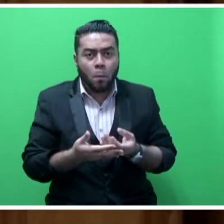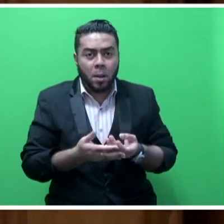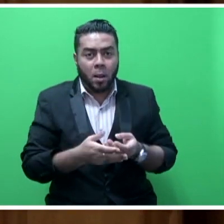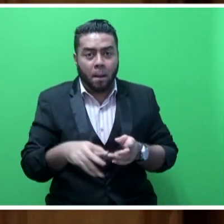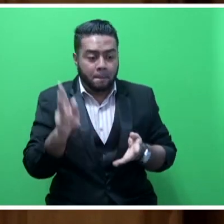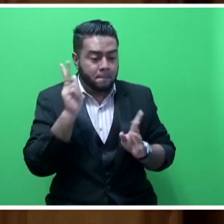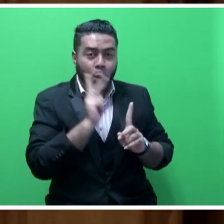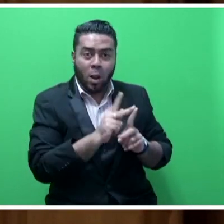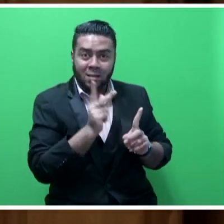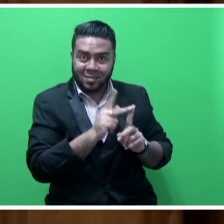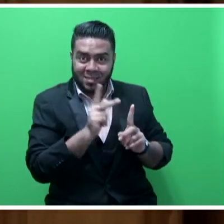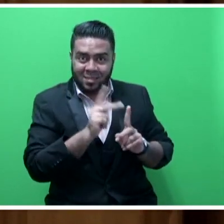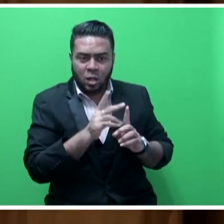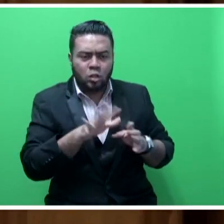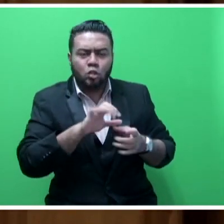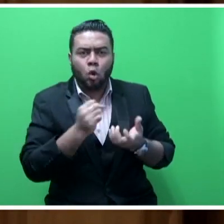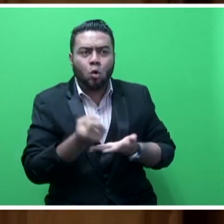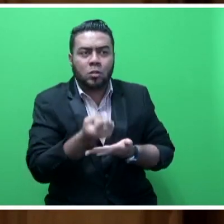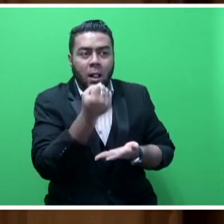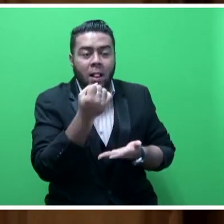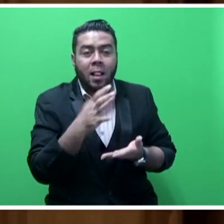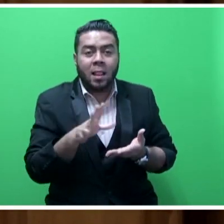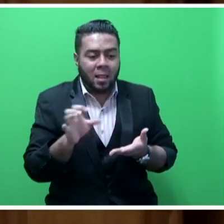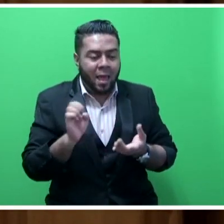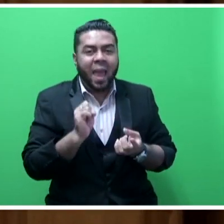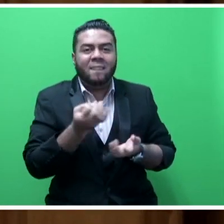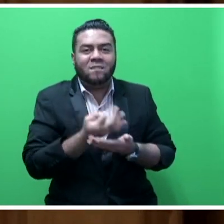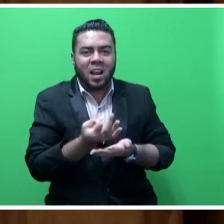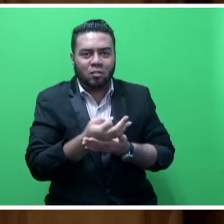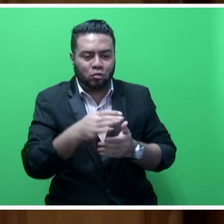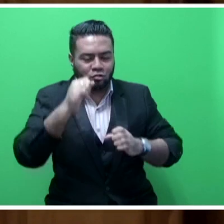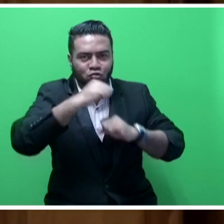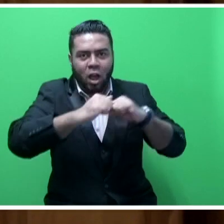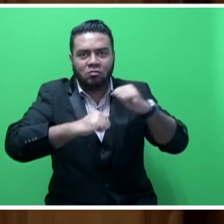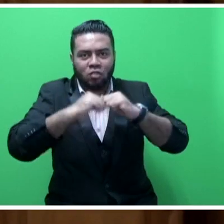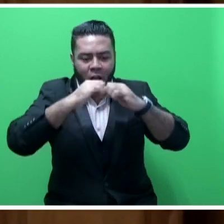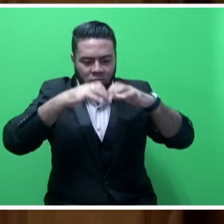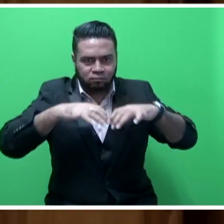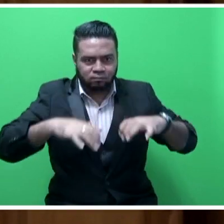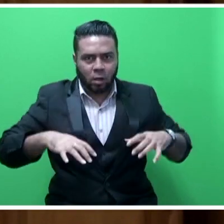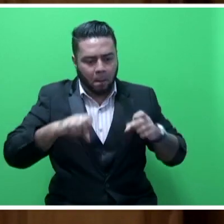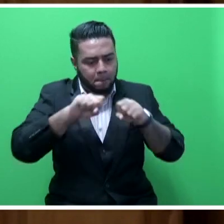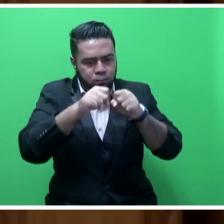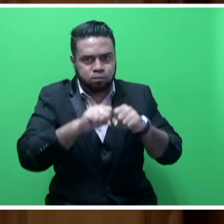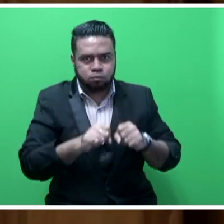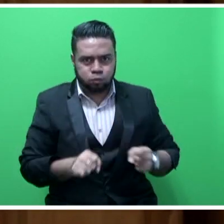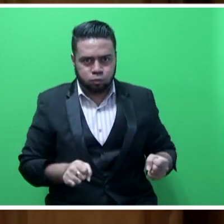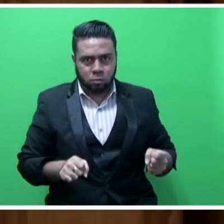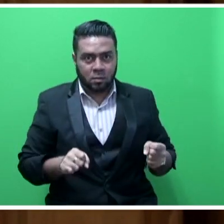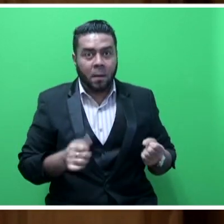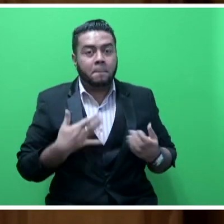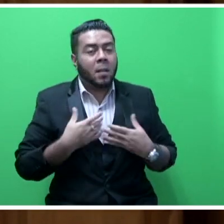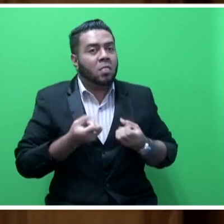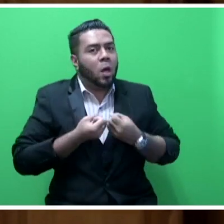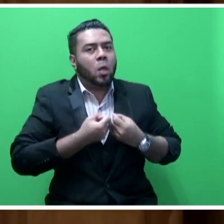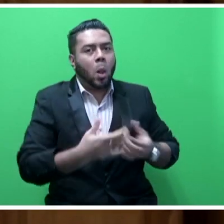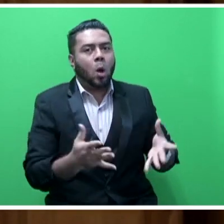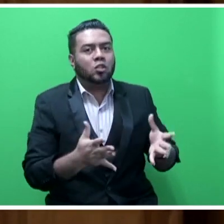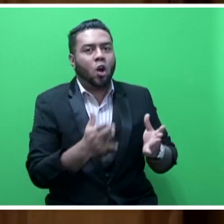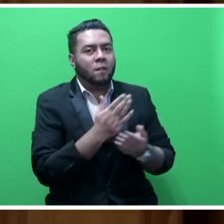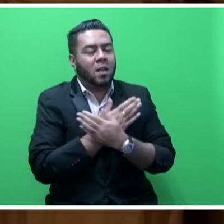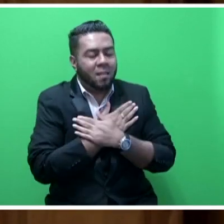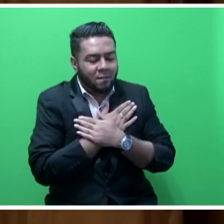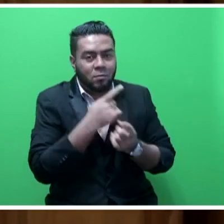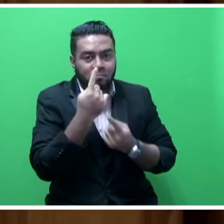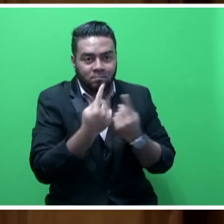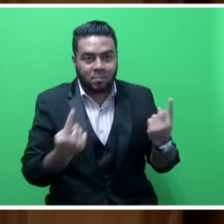social, economic, and financial structures. Most importantly, the loss of loved ones and those who